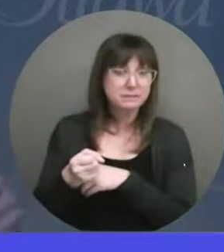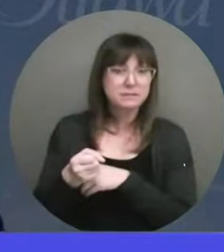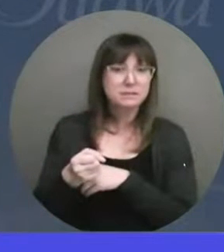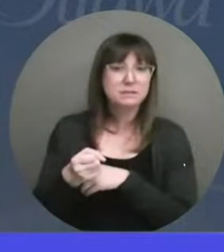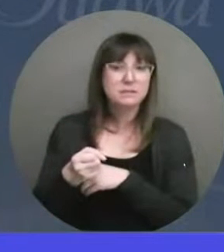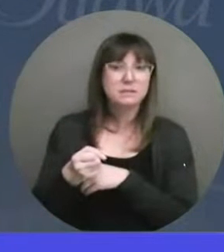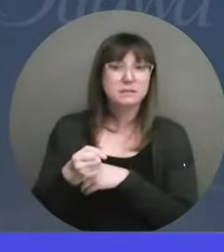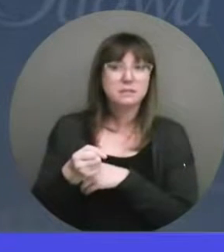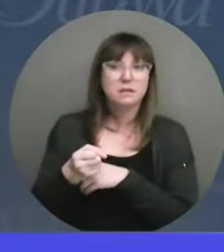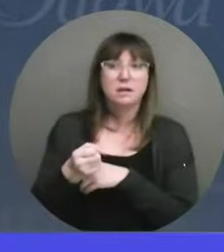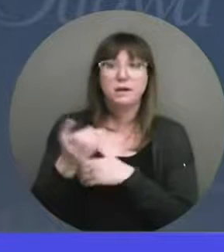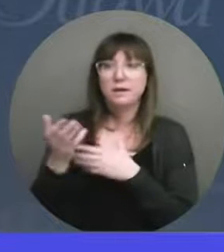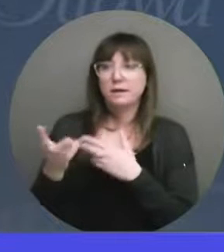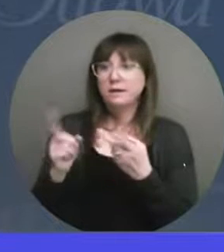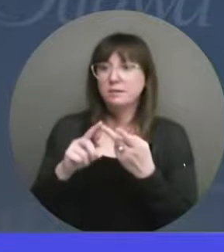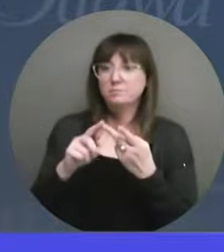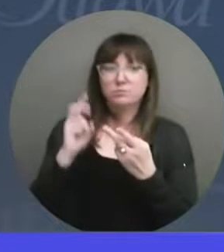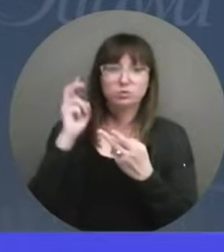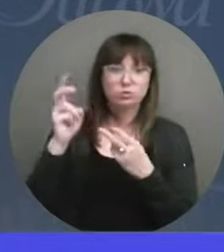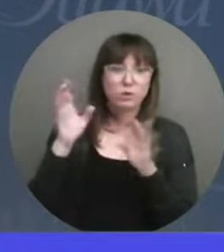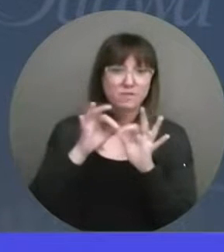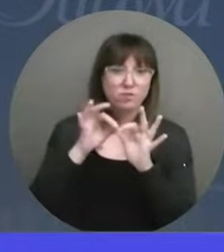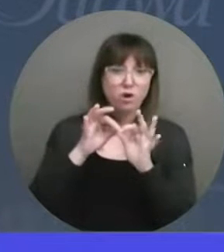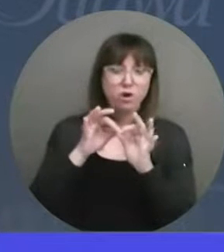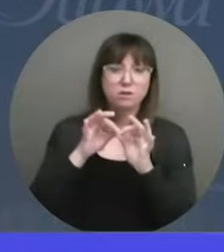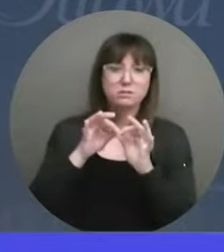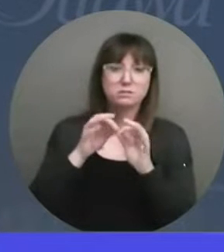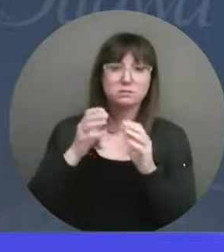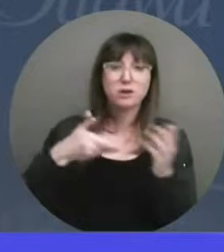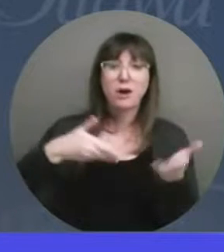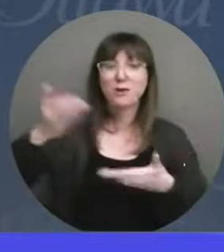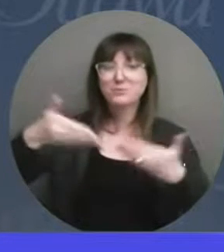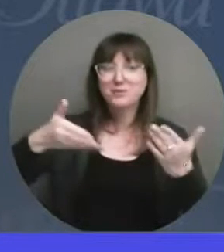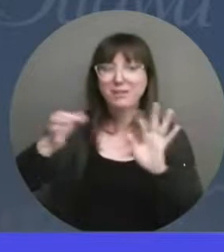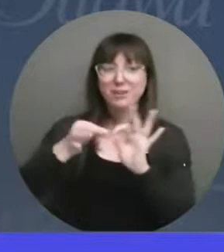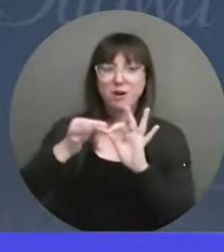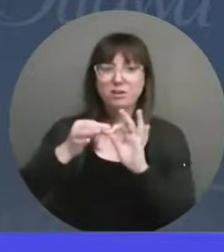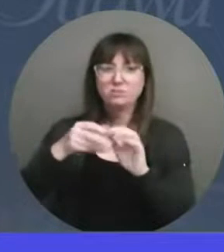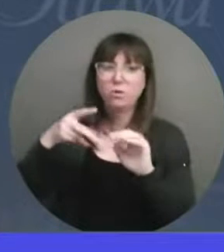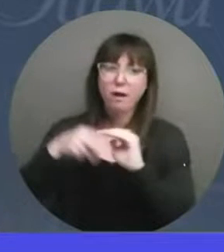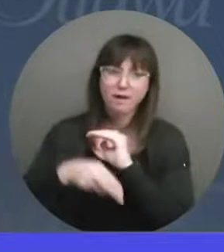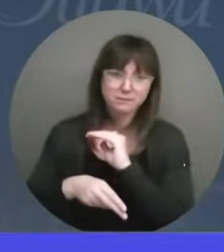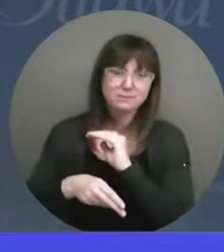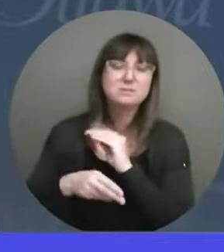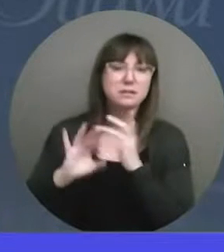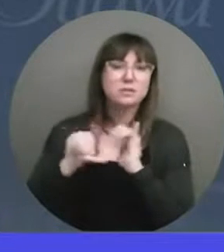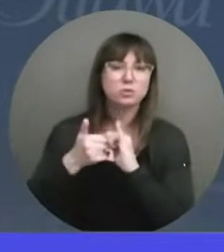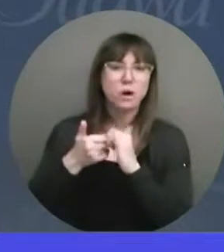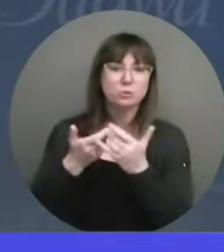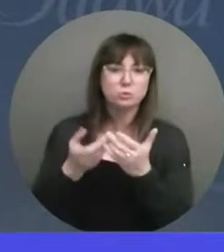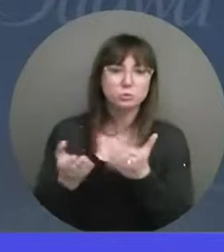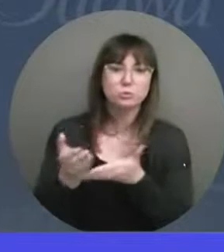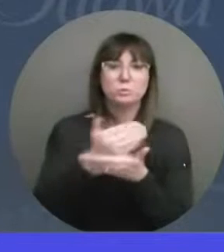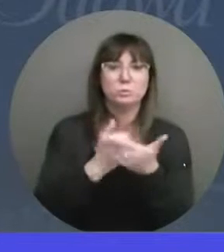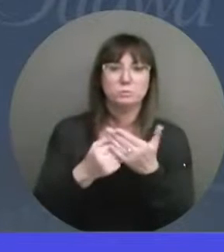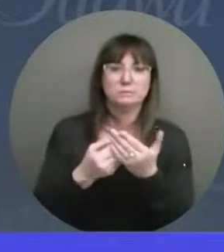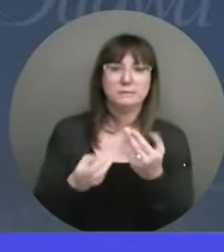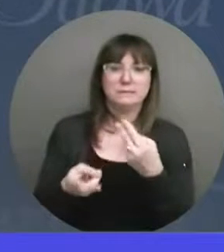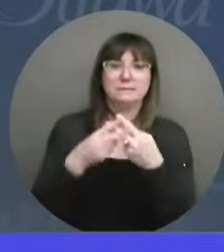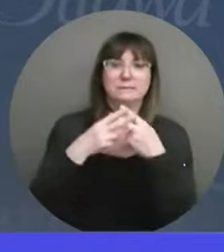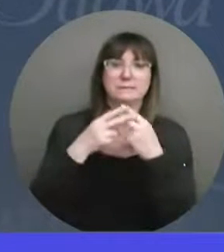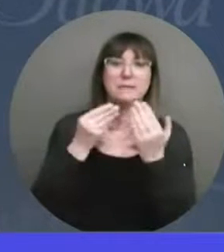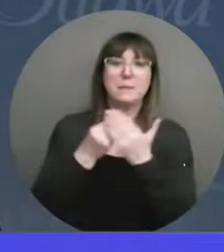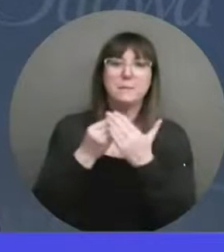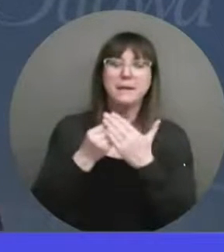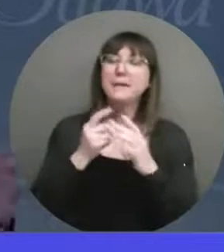We would cut travel costs, hospitality costs, things like that, to make up the deficit. But I'm really focusing